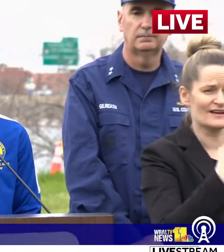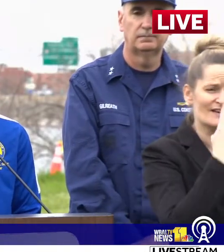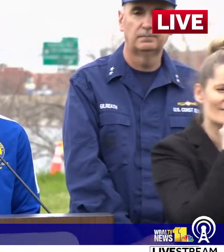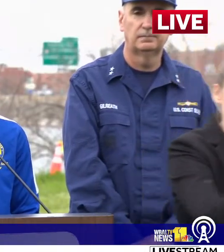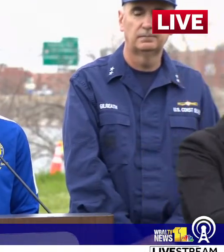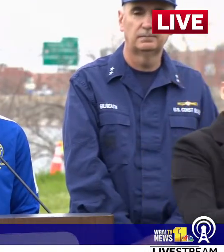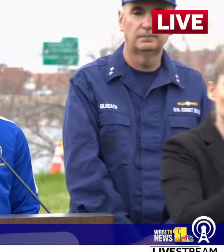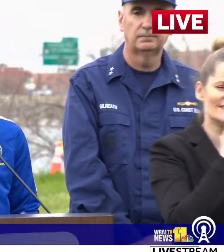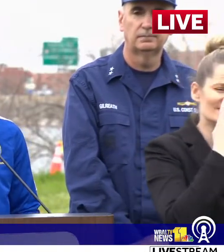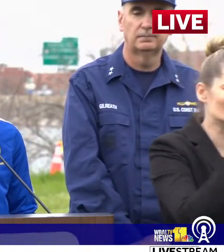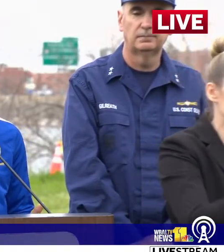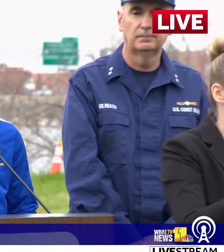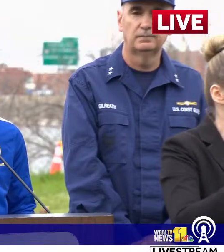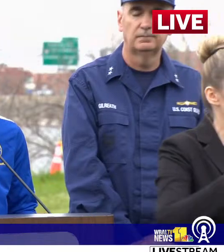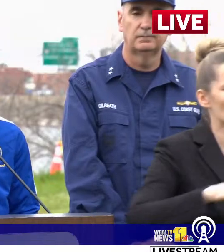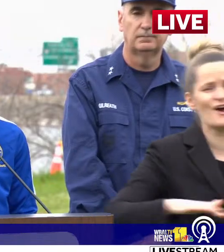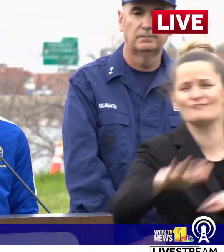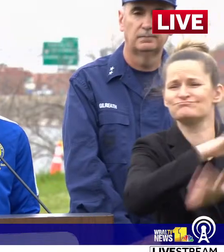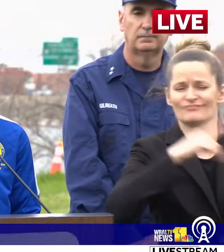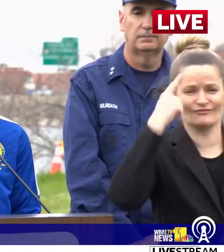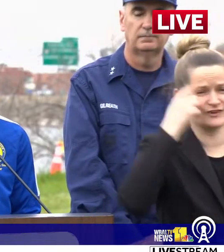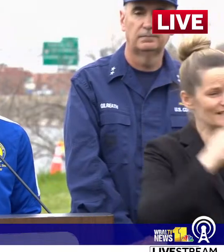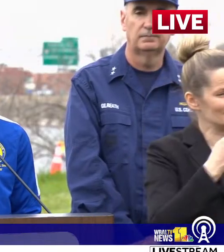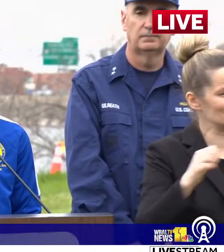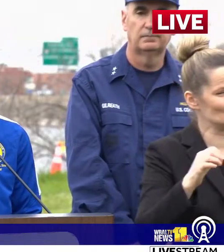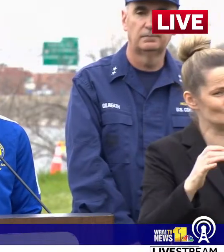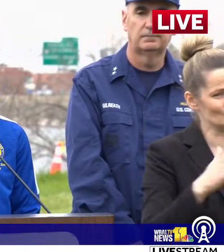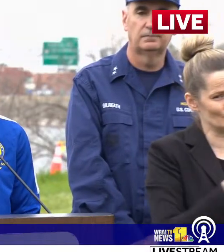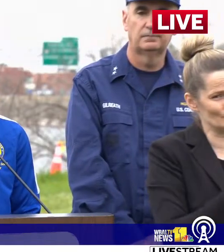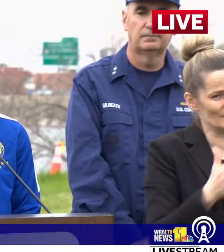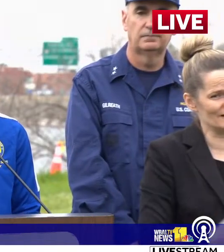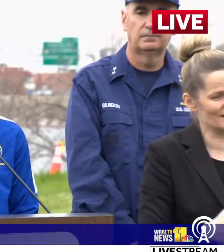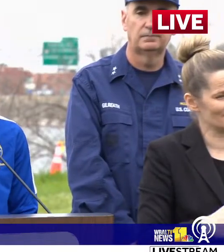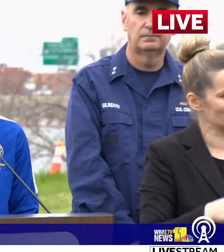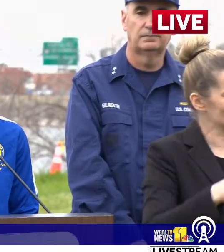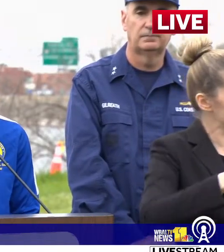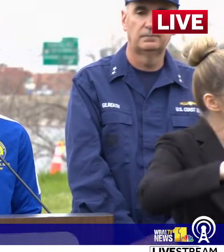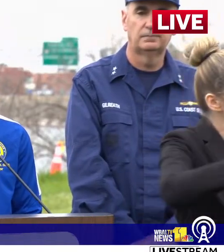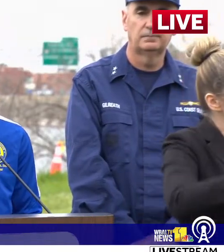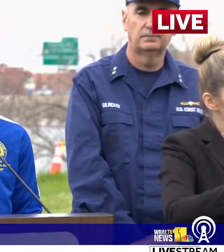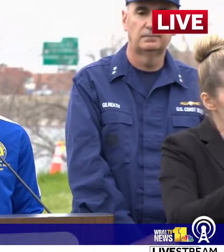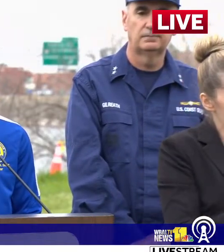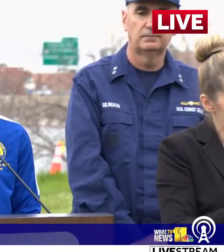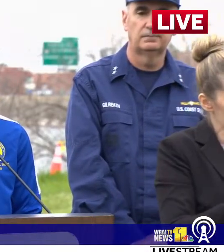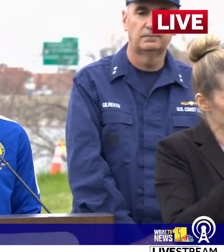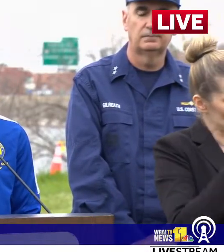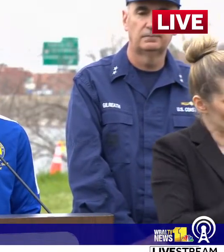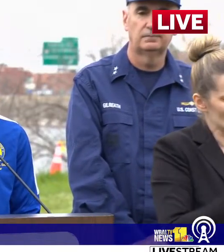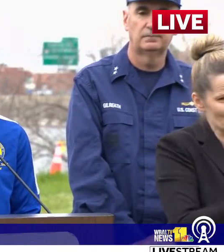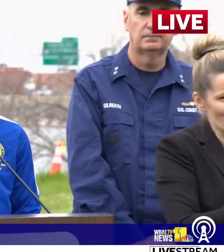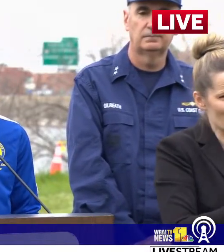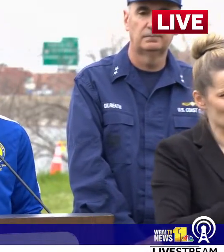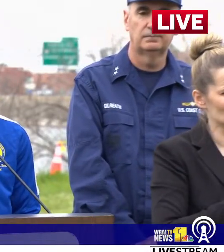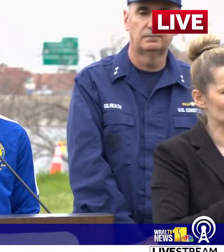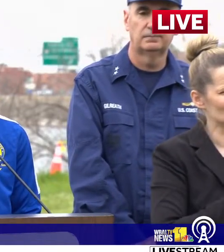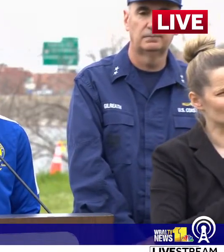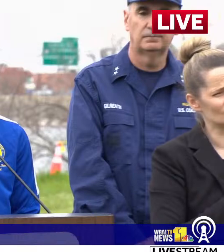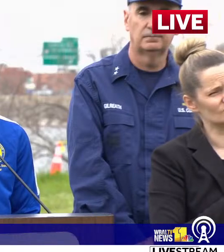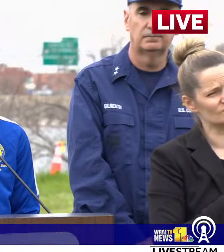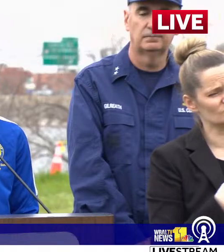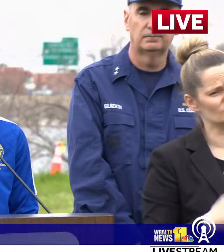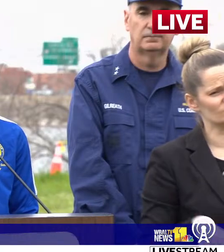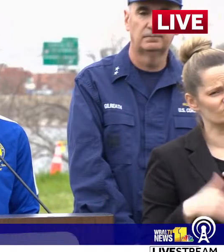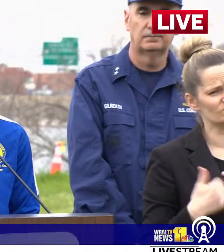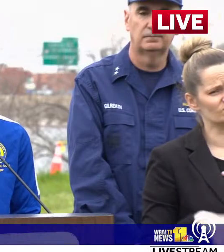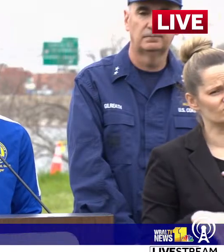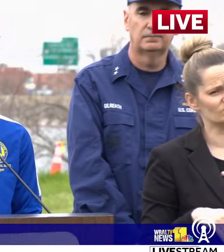this tragedy, these families, and the journey to recovery that our city, our state, and our country are on together will